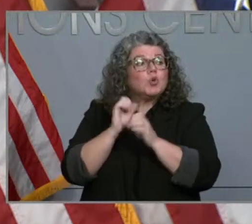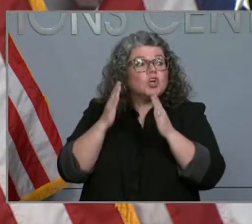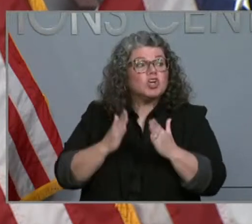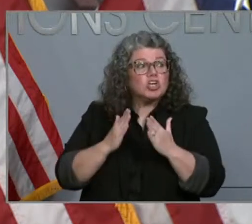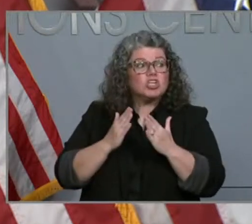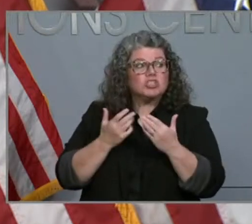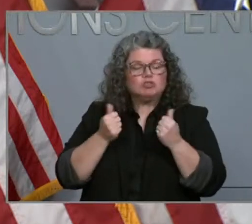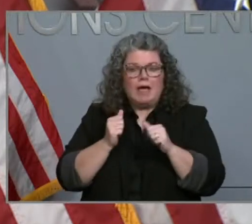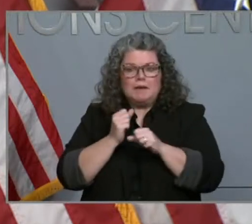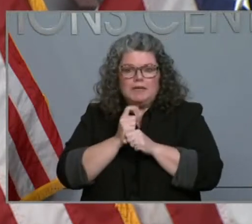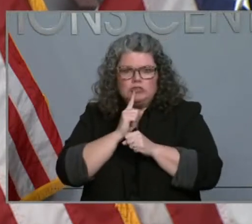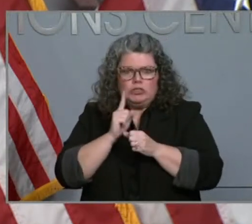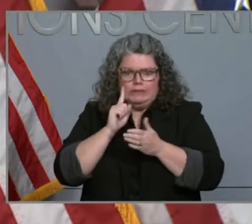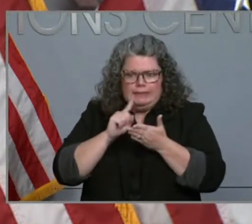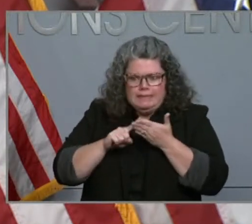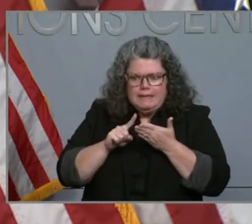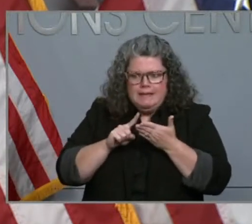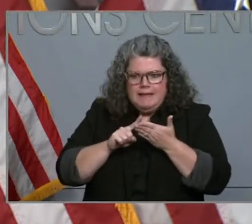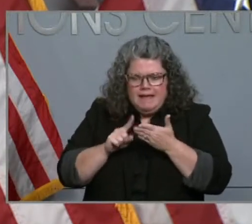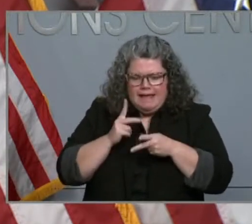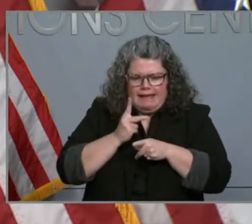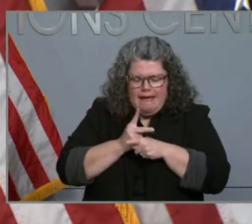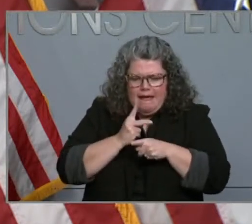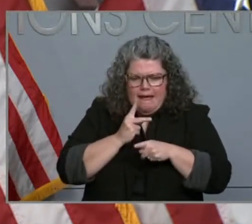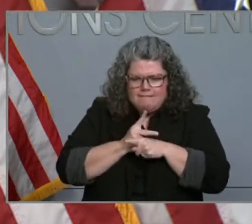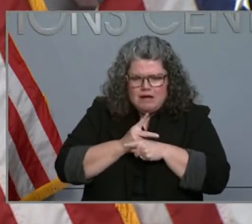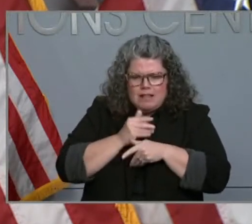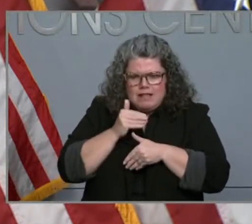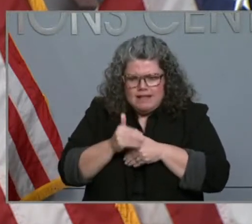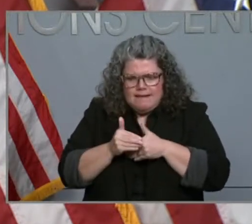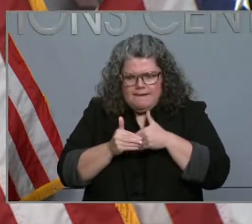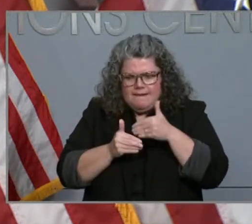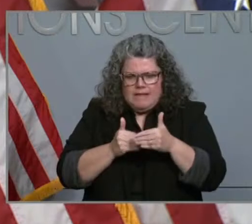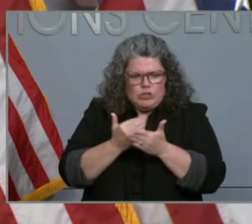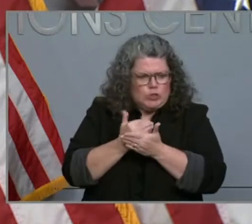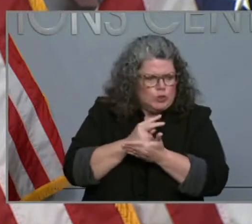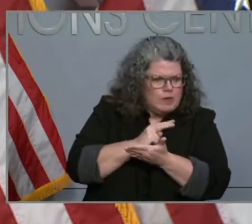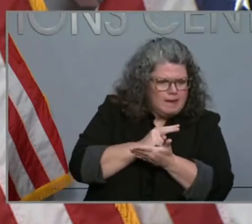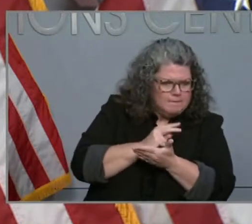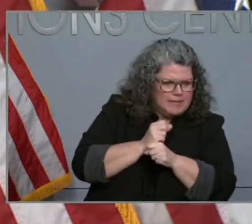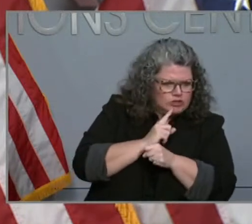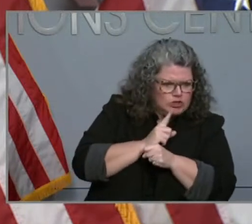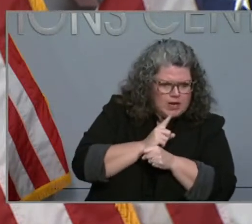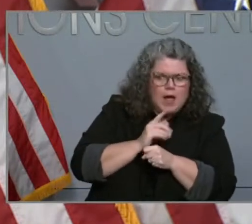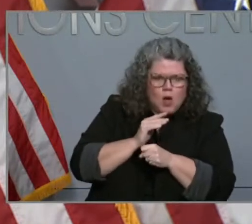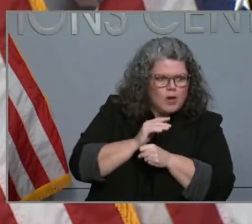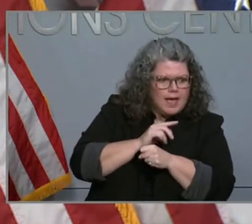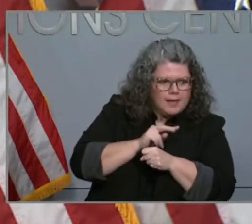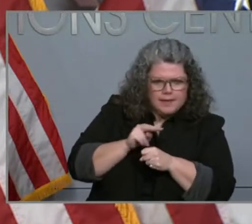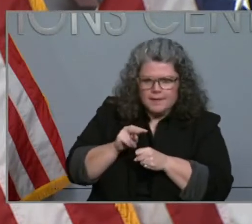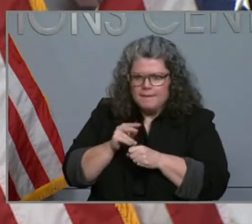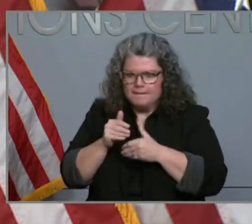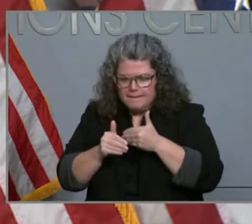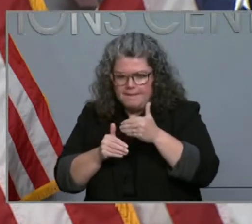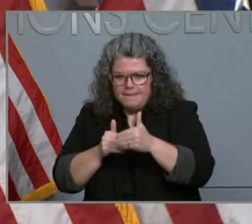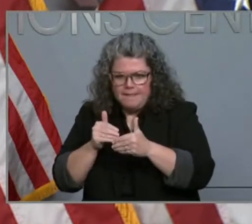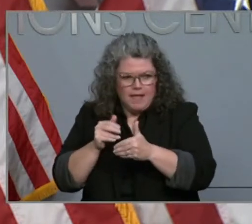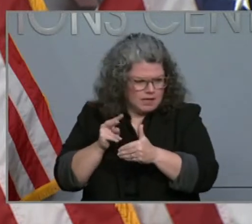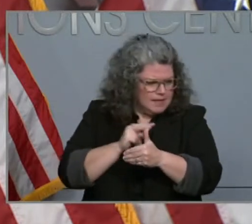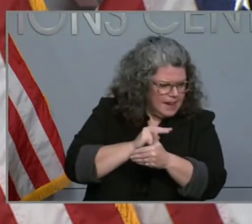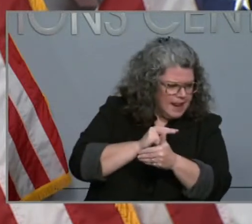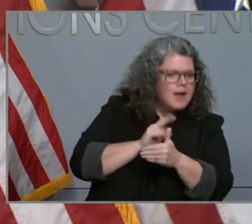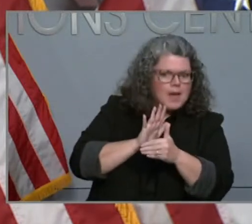who are being more meticulous, aren't as familiar with the process, and so they're following every line of the book to make sure they get it